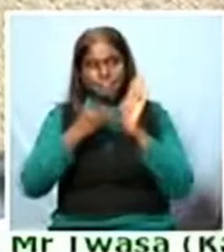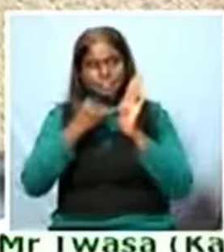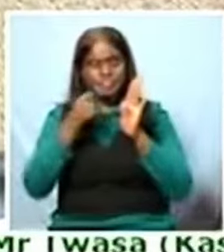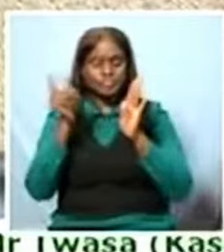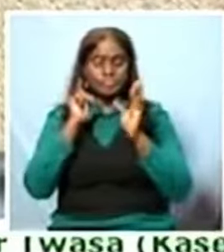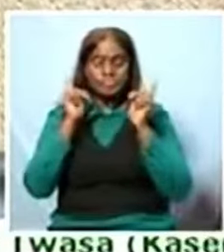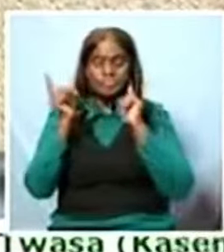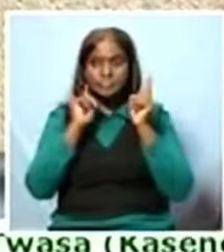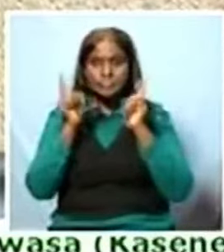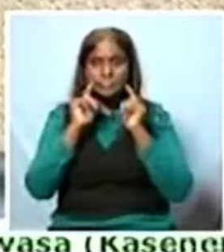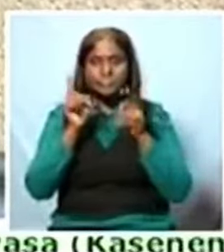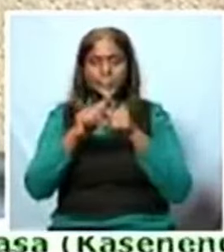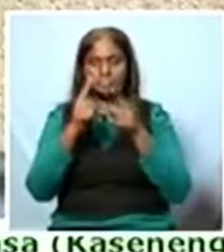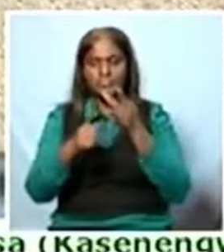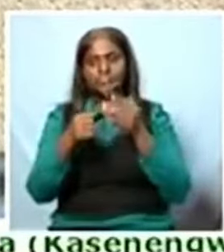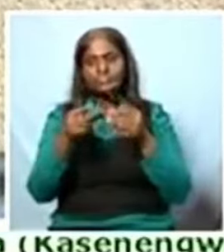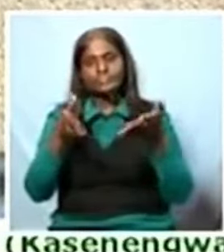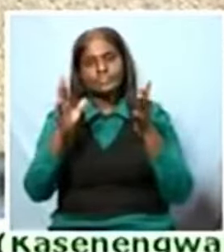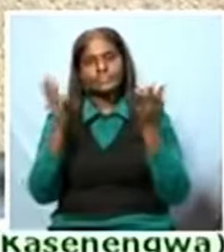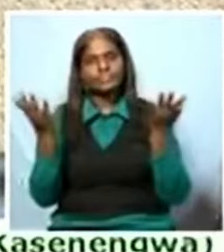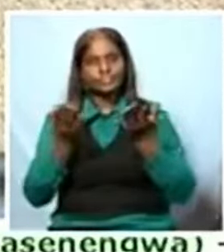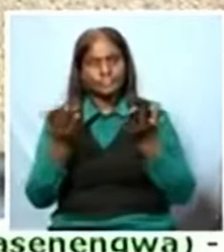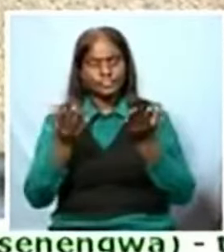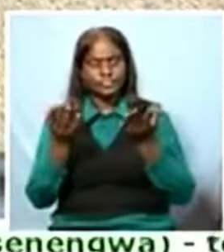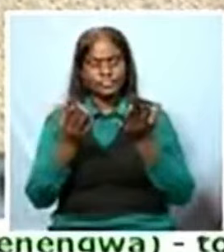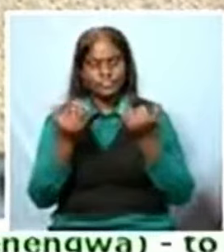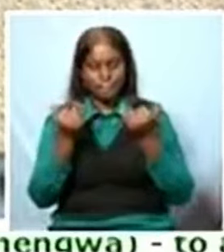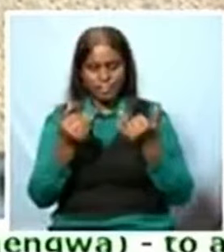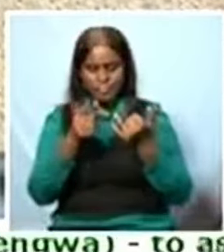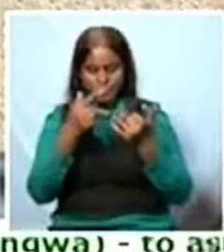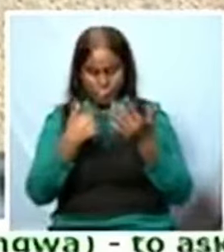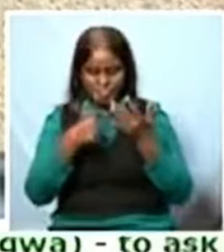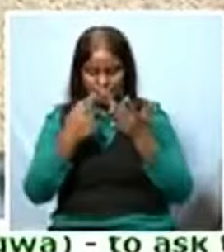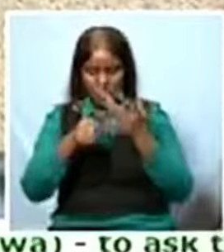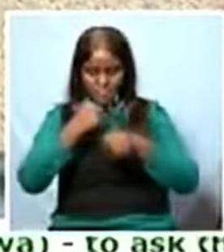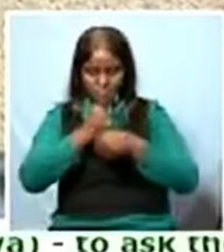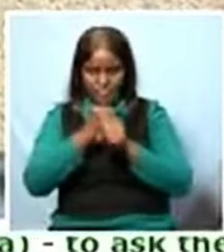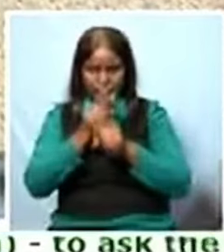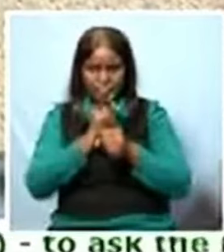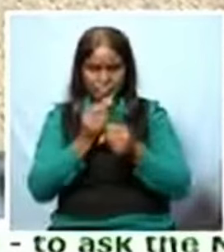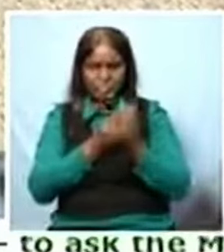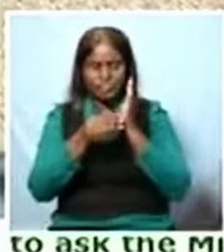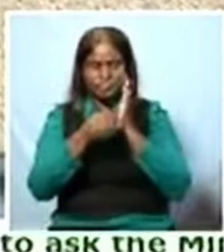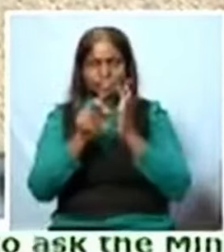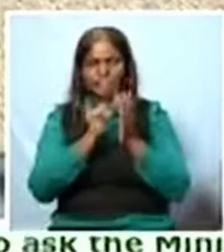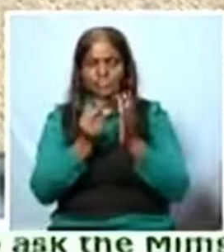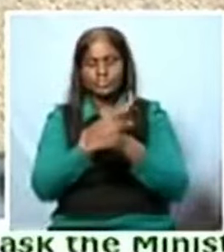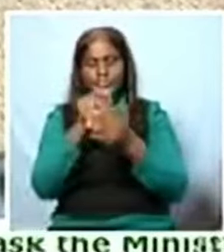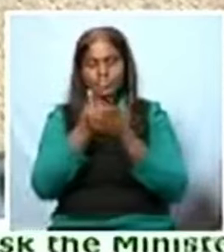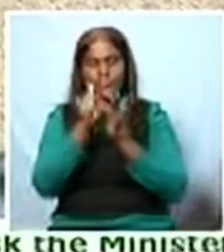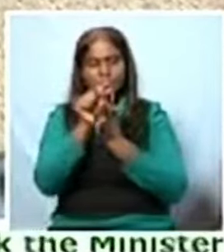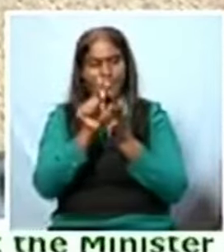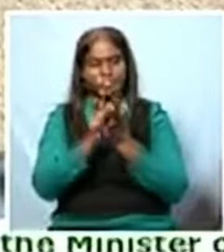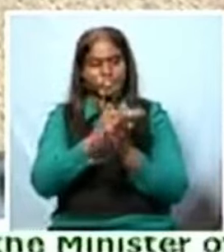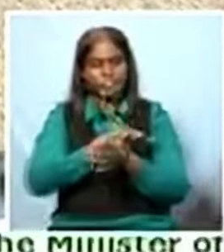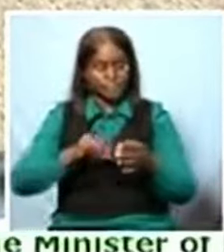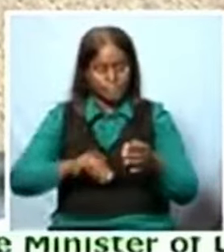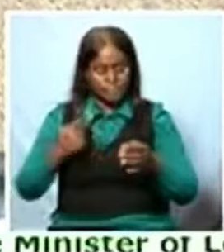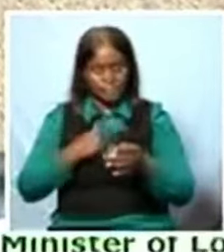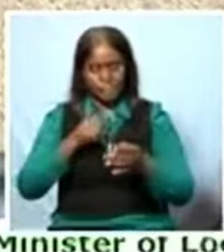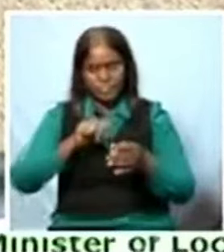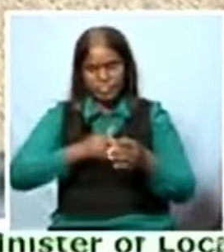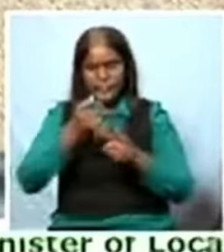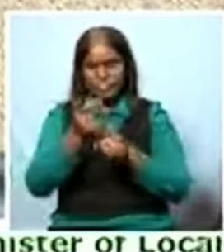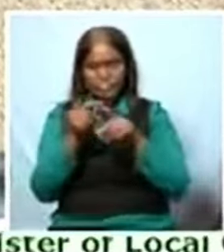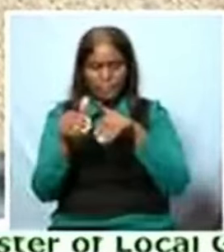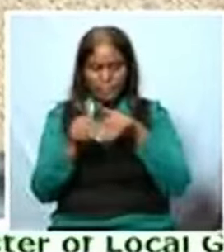was given but hasn't been allowed. This has led to us, the lawmakers, a bit distant ourselves from the operation.